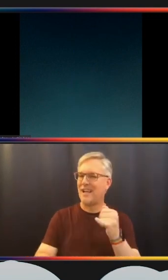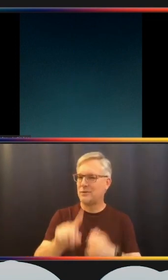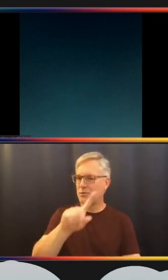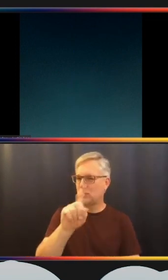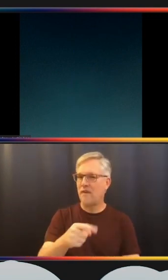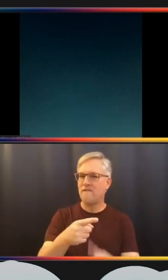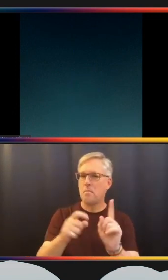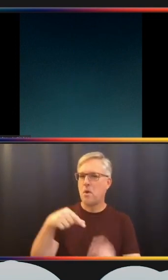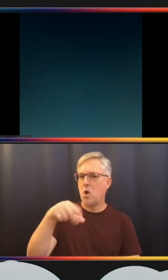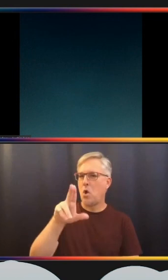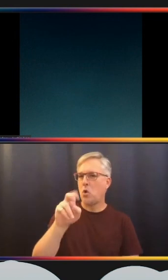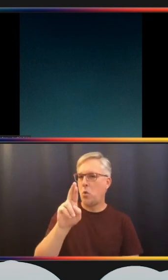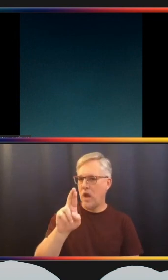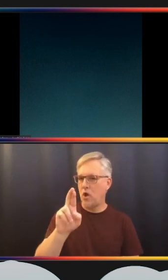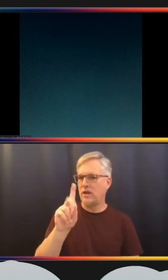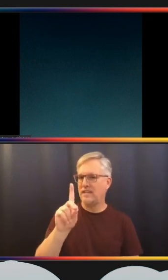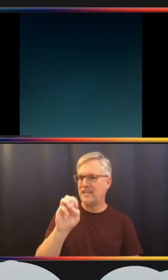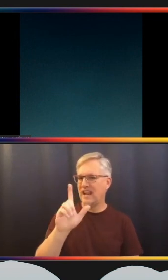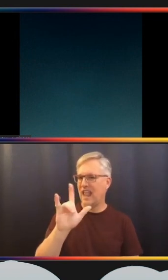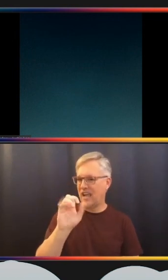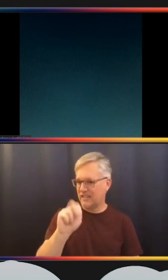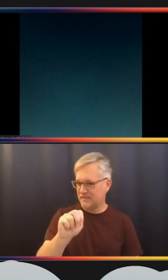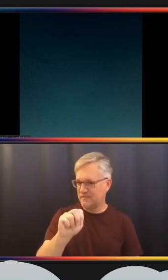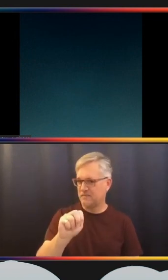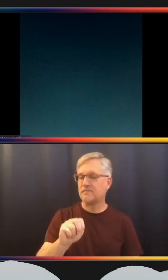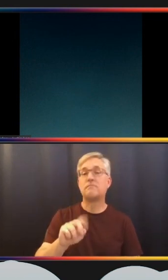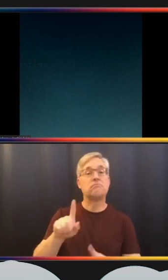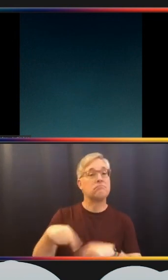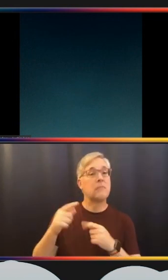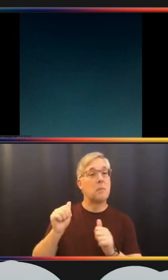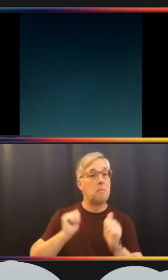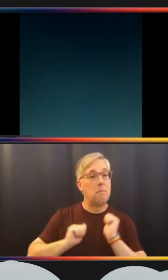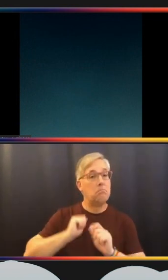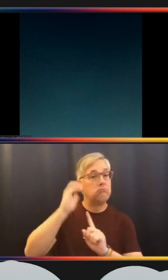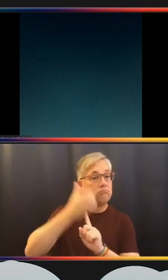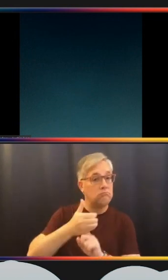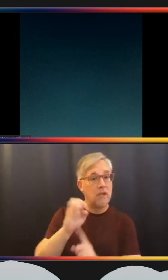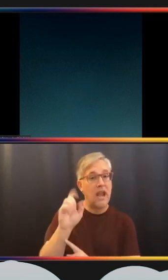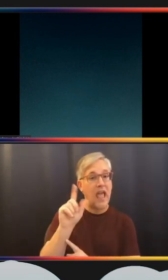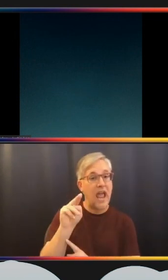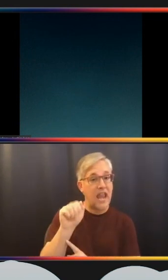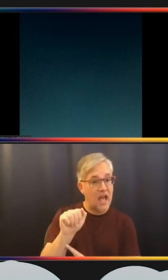DeLion. What have you learned about the queer community while playing Elena?